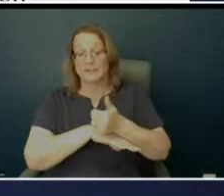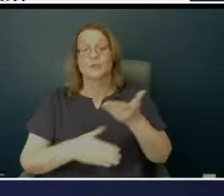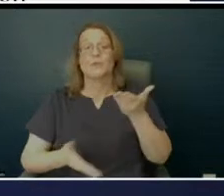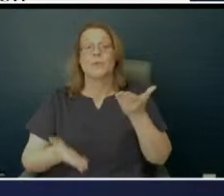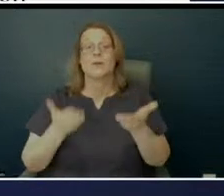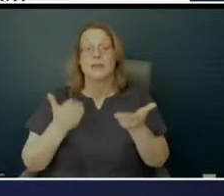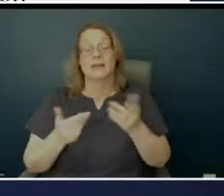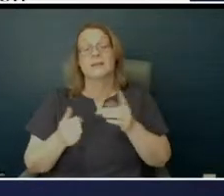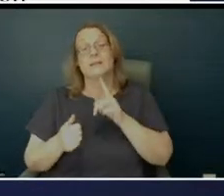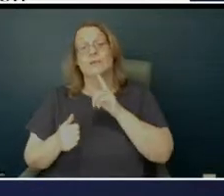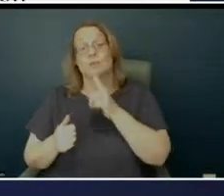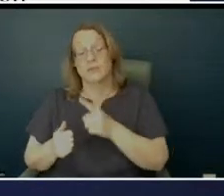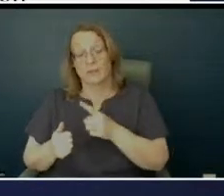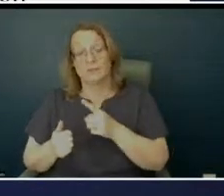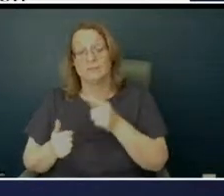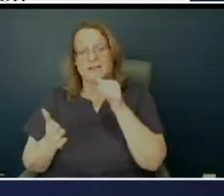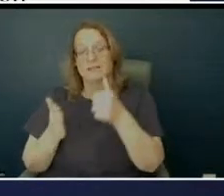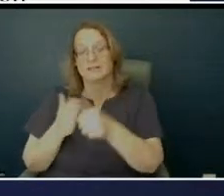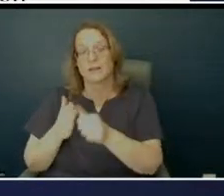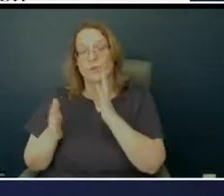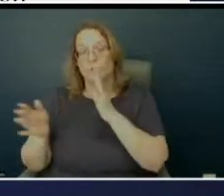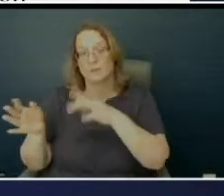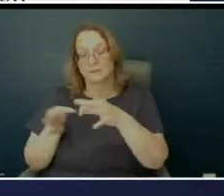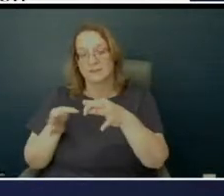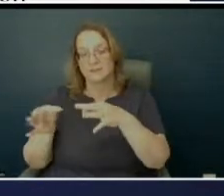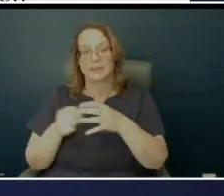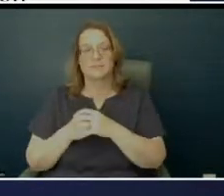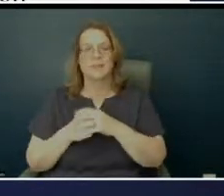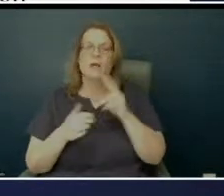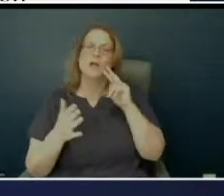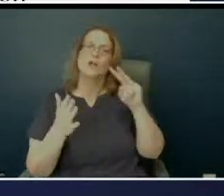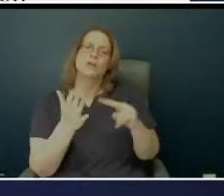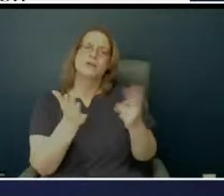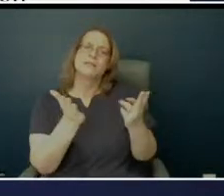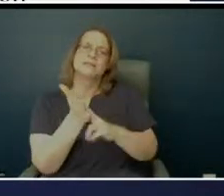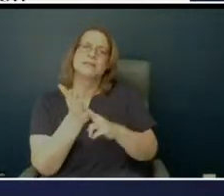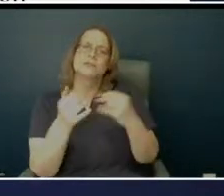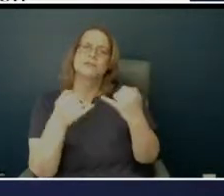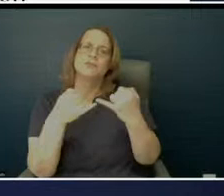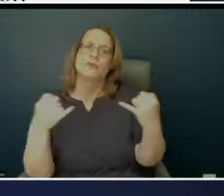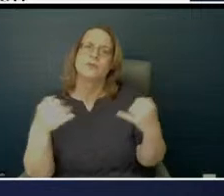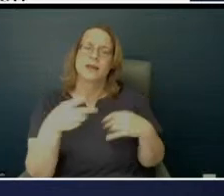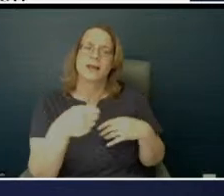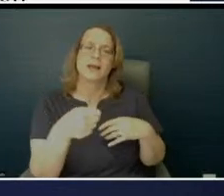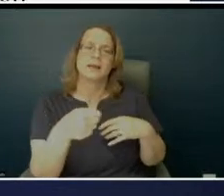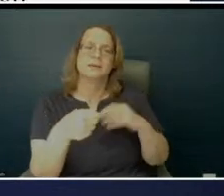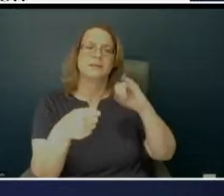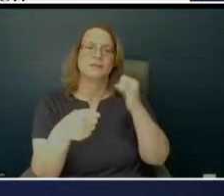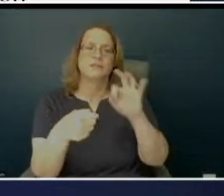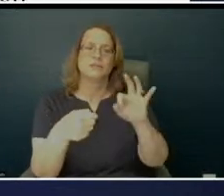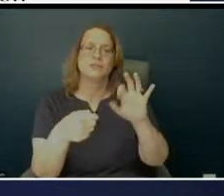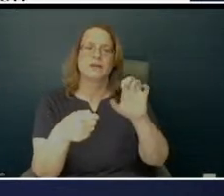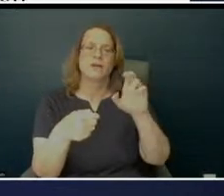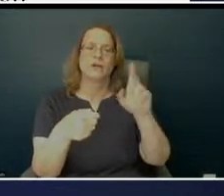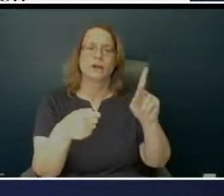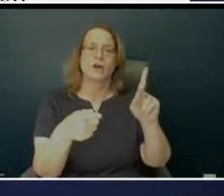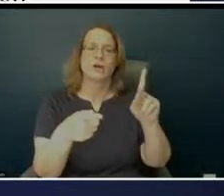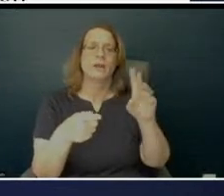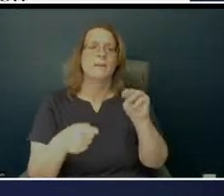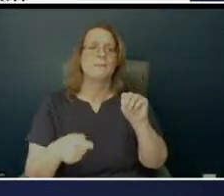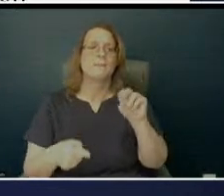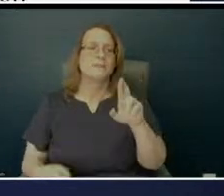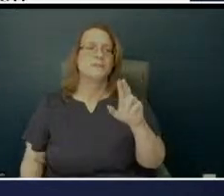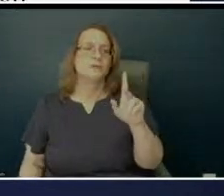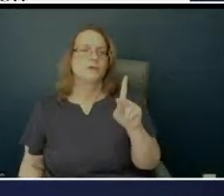Here is another observation about this letter. Look at the signature line. It was written by Jeff Clark and Mr. Klukowski,